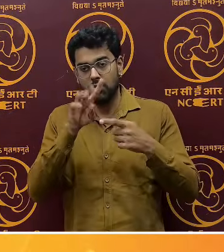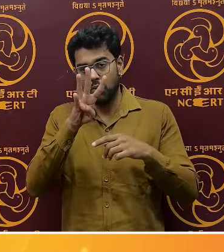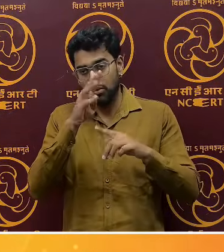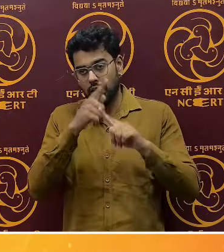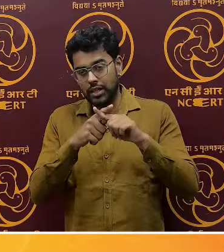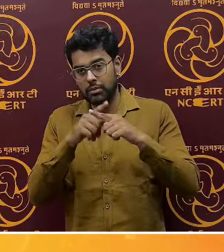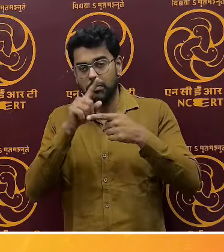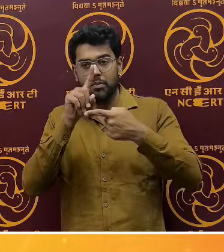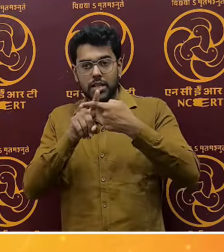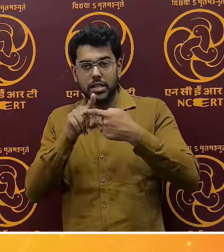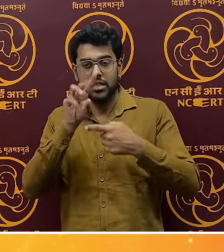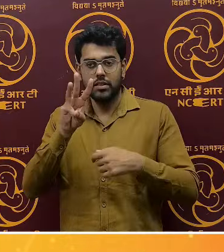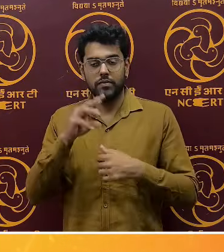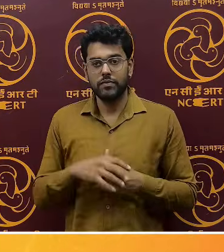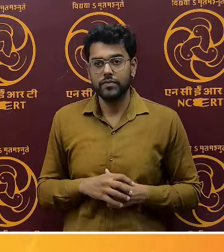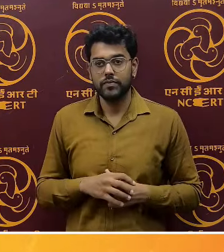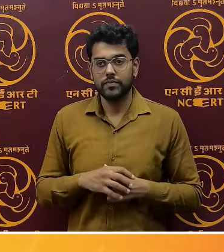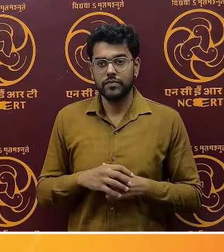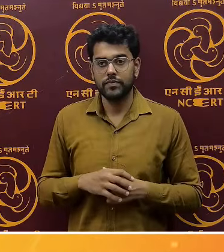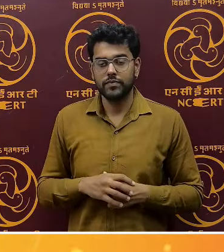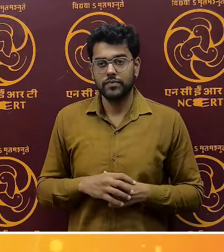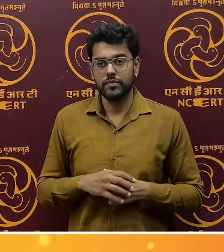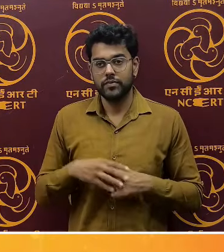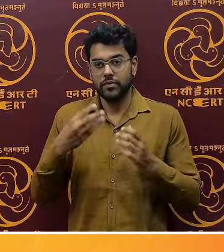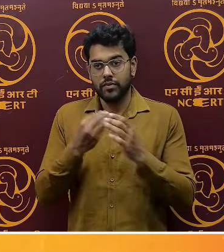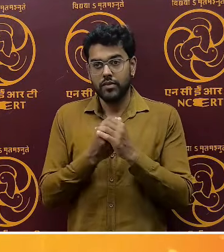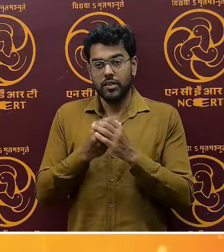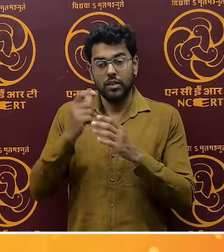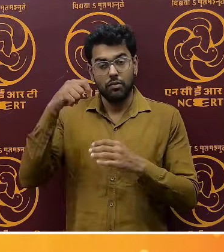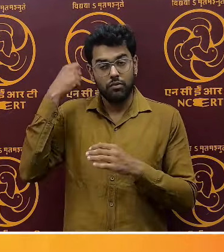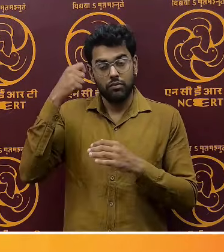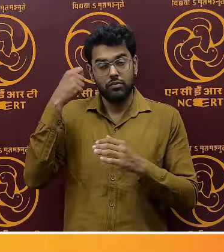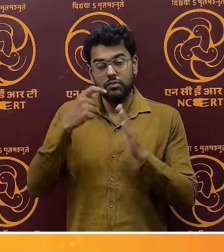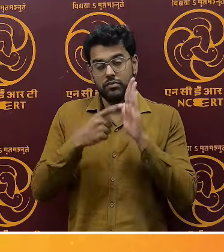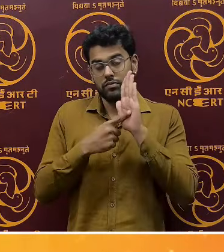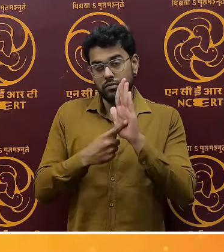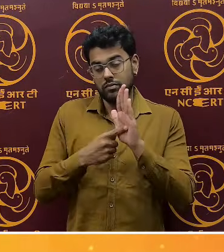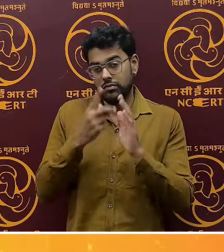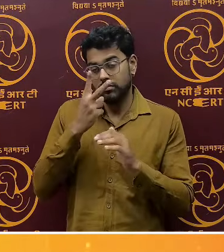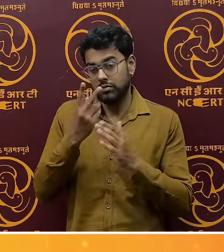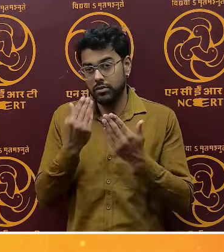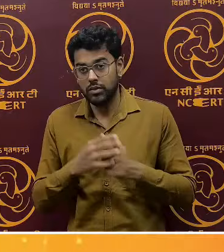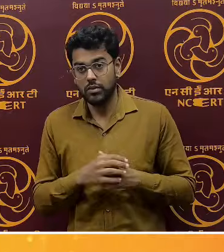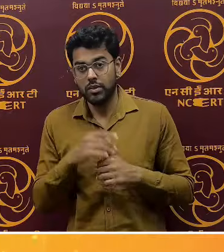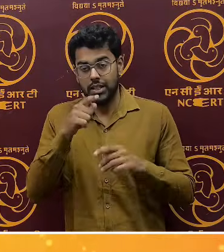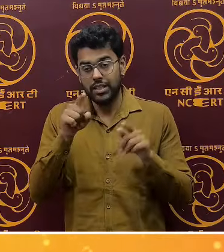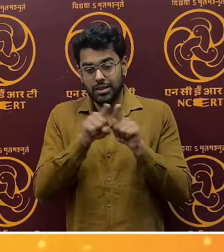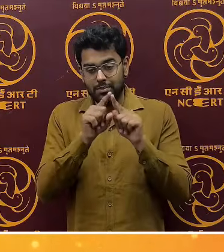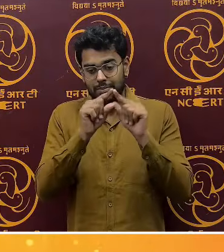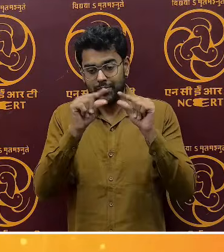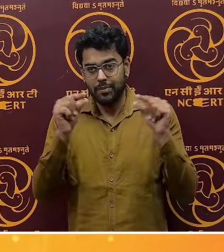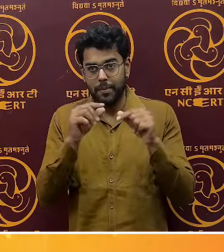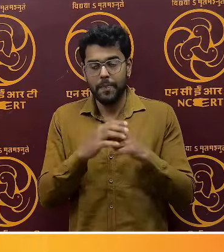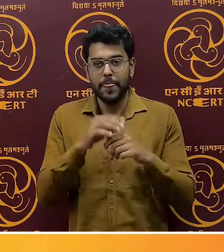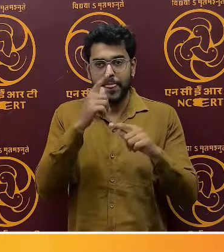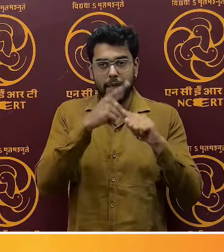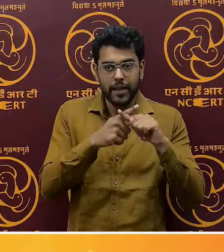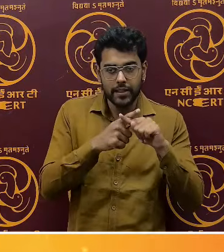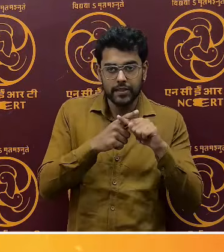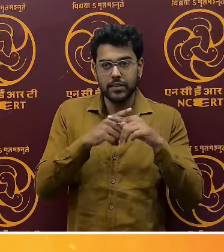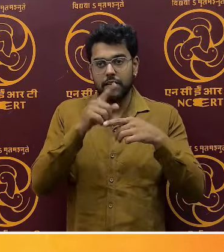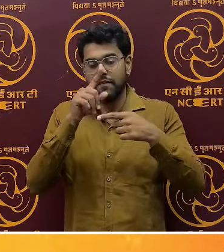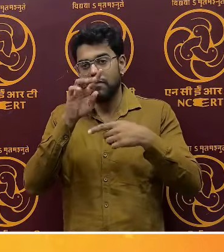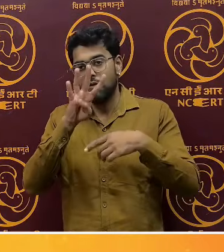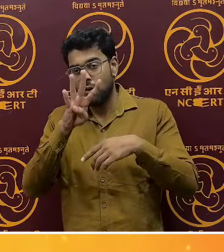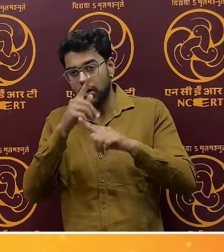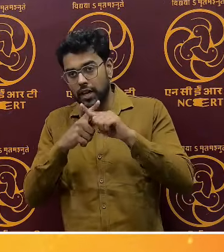to give the graphical representation to these terms x square, 4x and